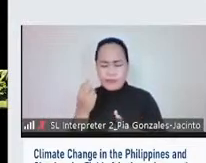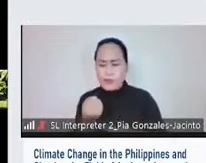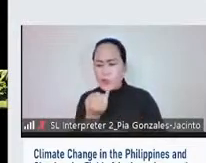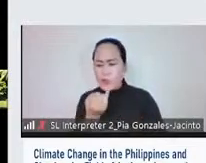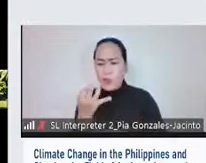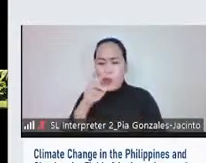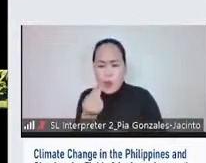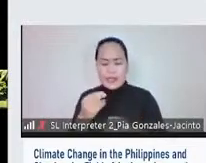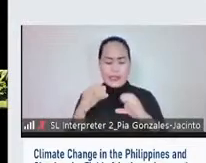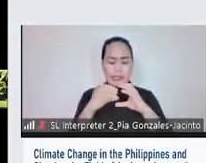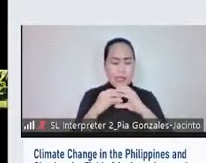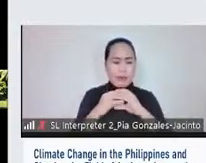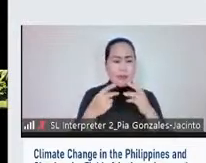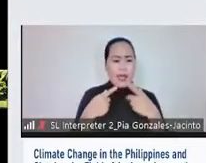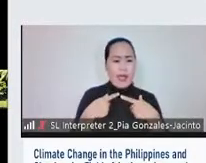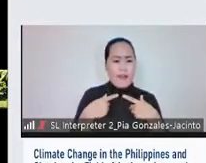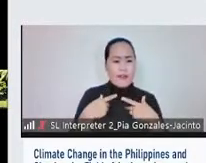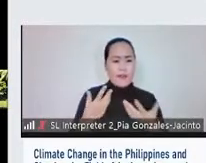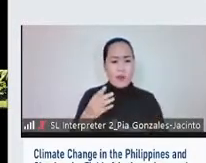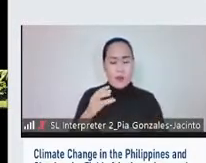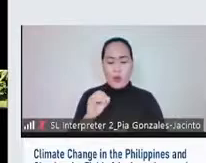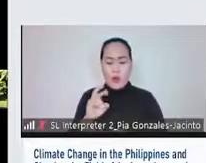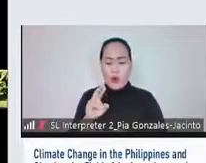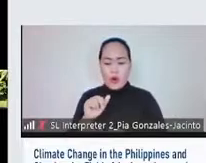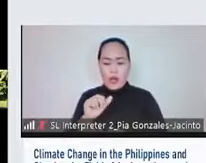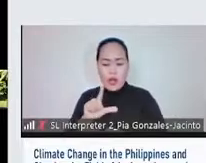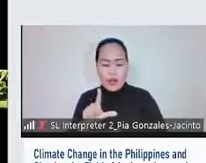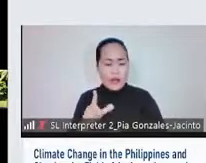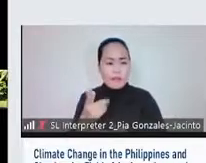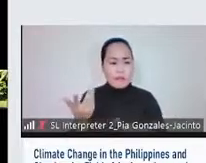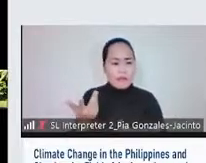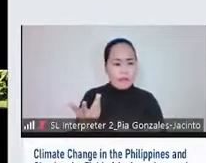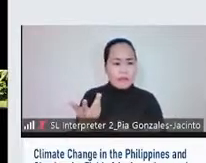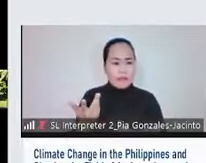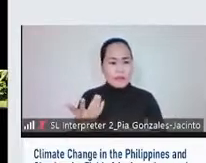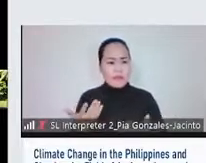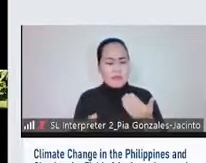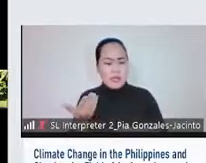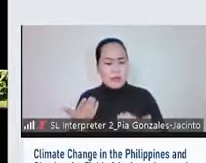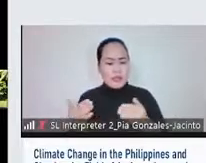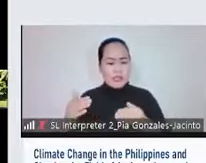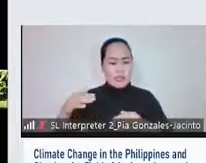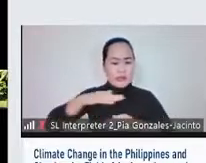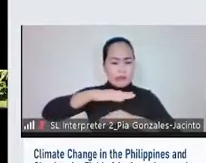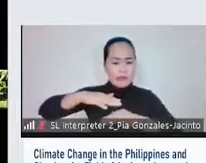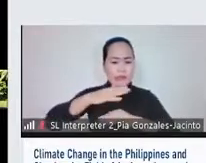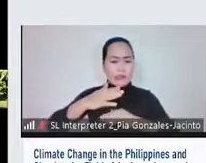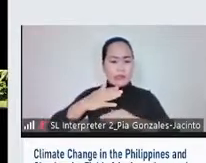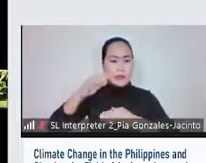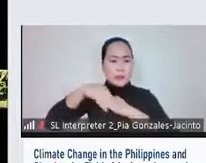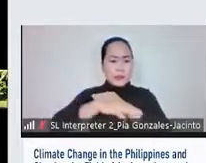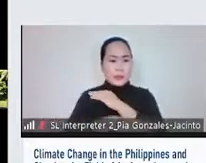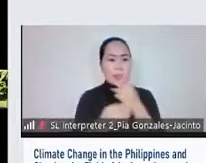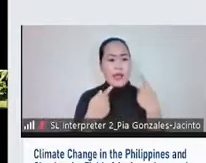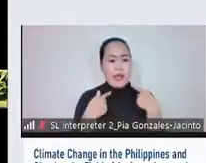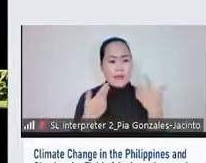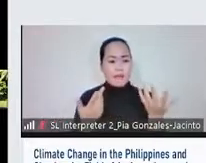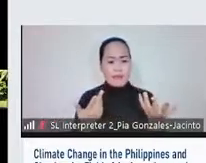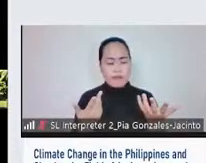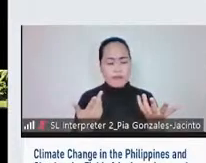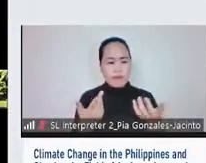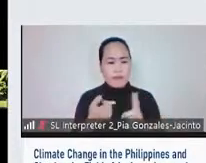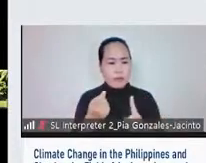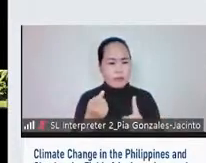platform when it was above sea level. A coral reef coated with carbonates from flow within the emergent